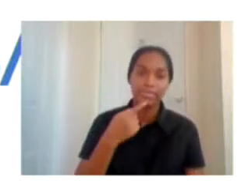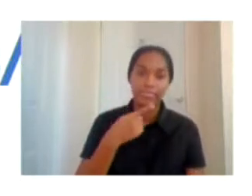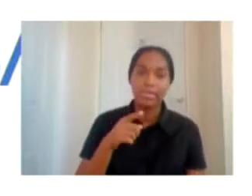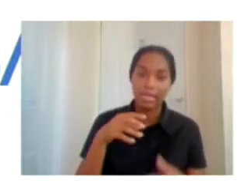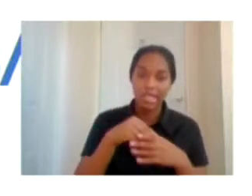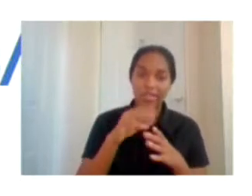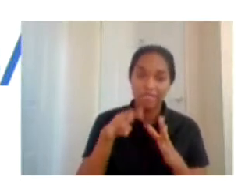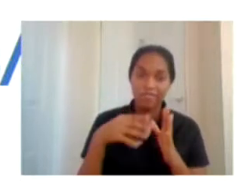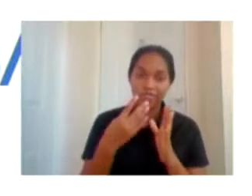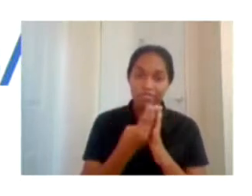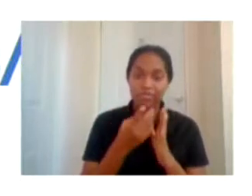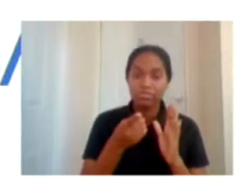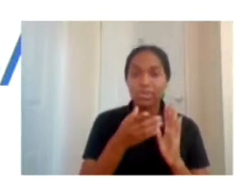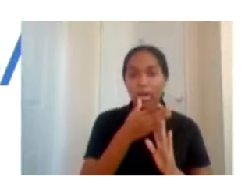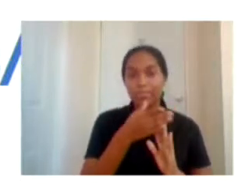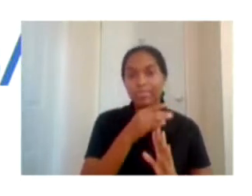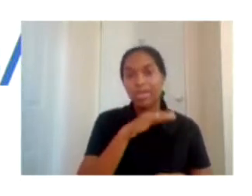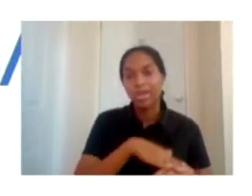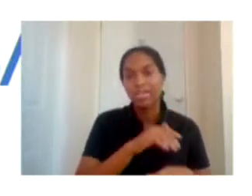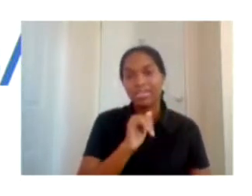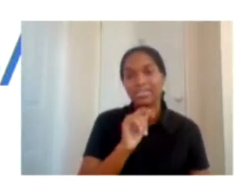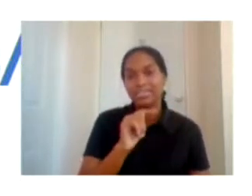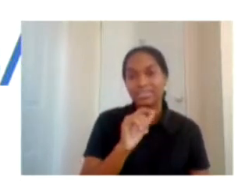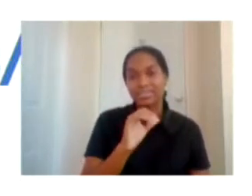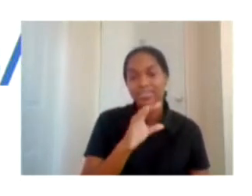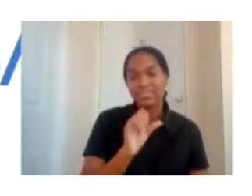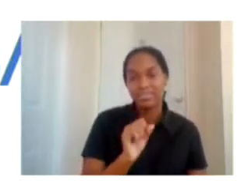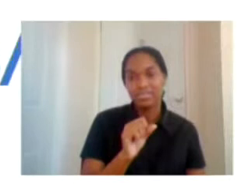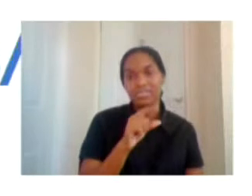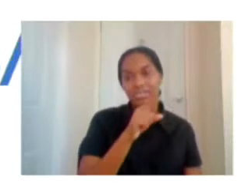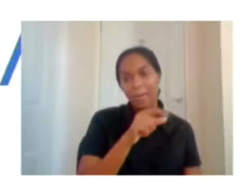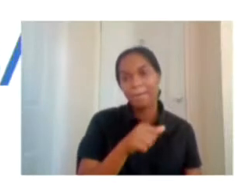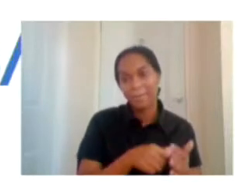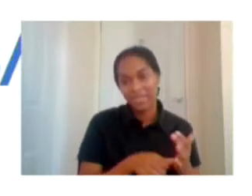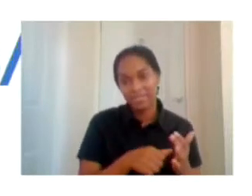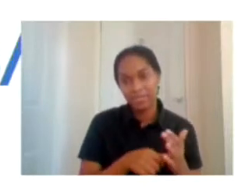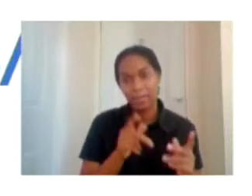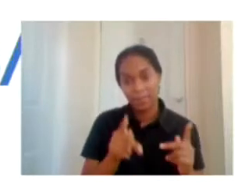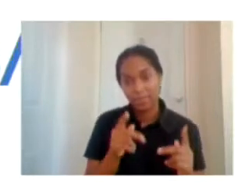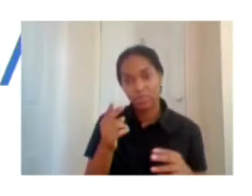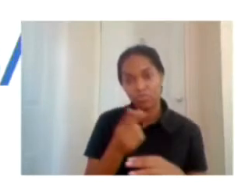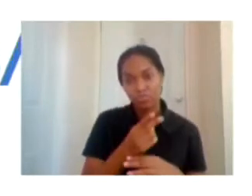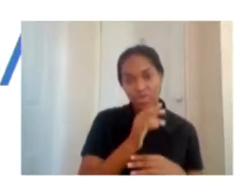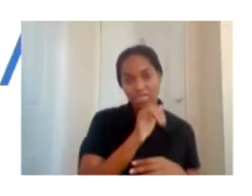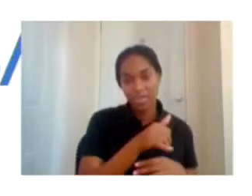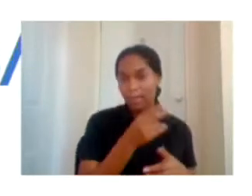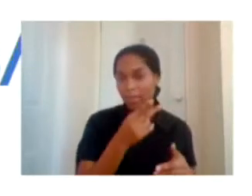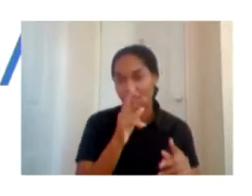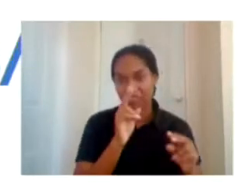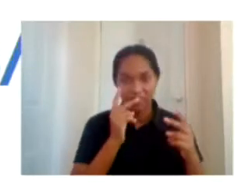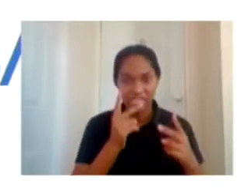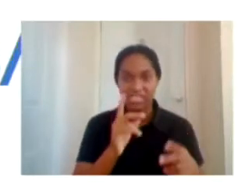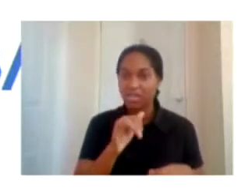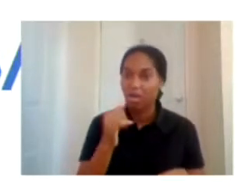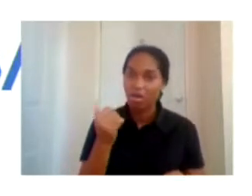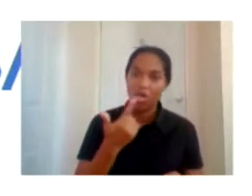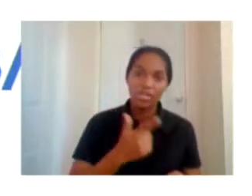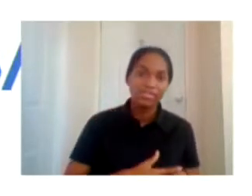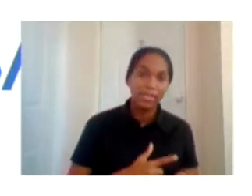it's updated on the ATSC deployment page. People use this page, people visit this page all the time.